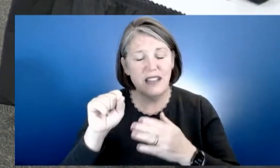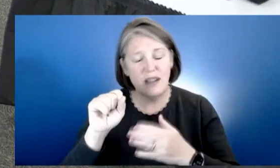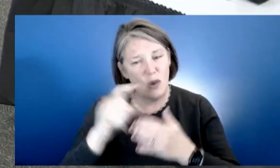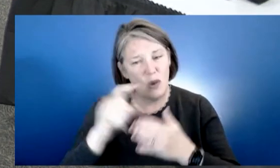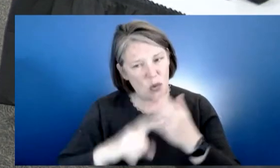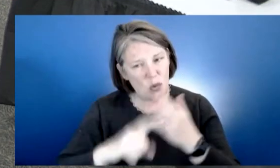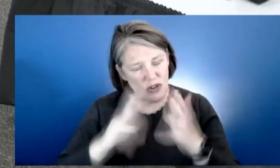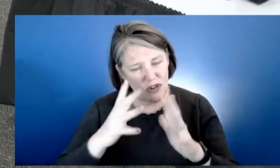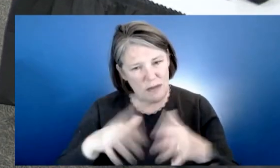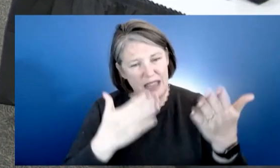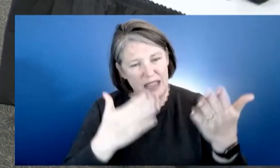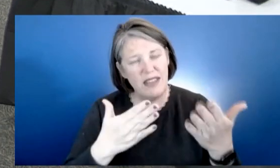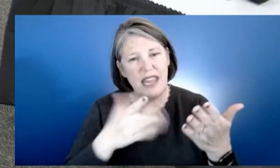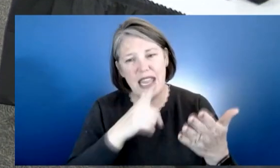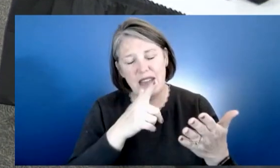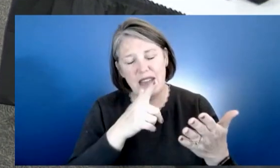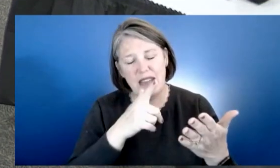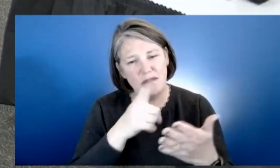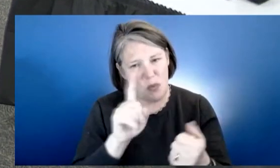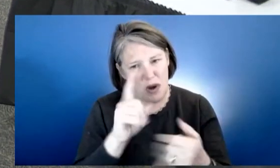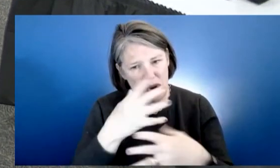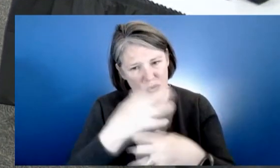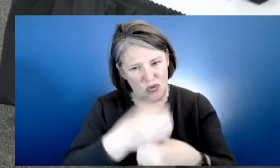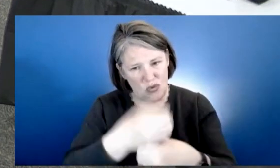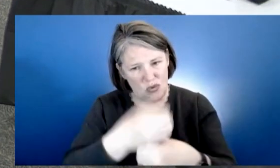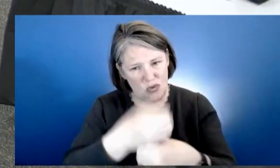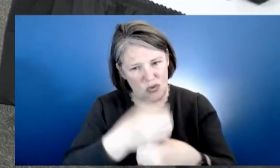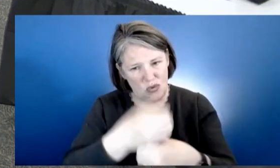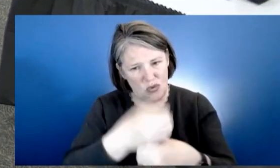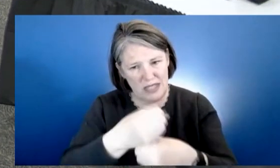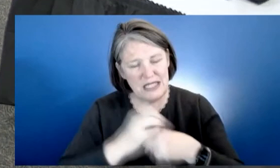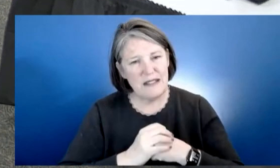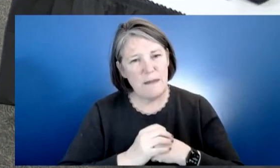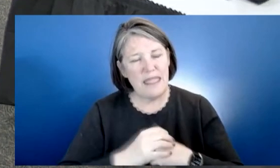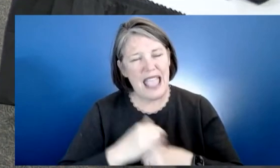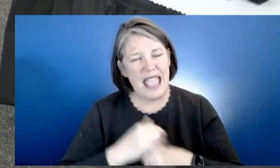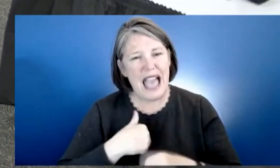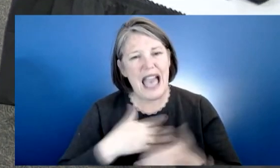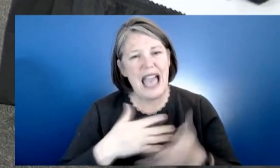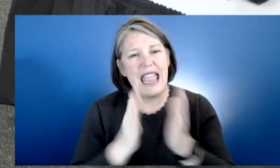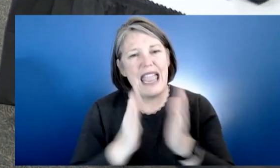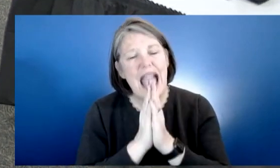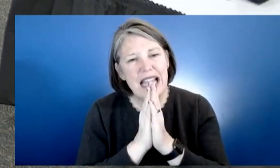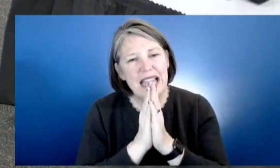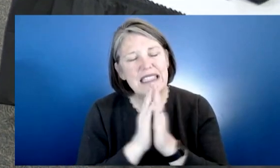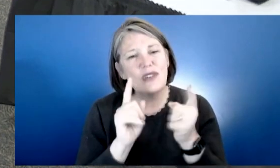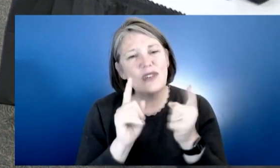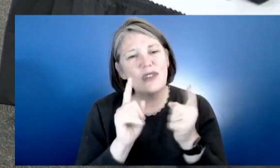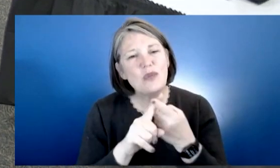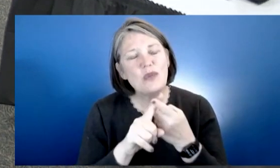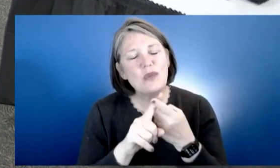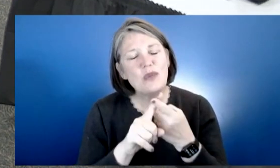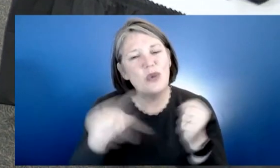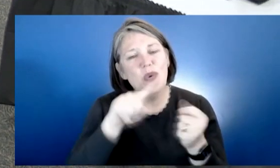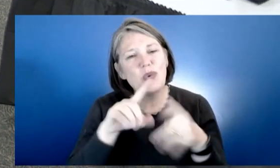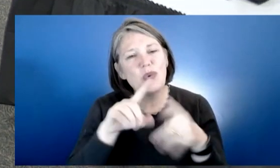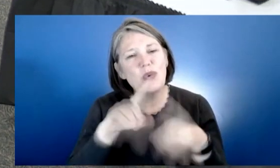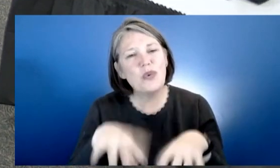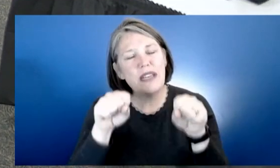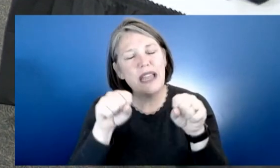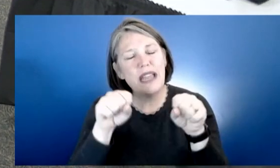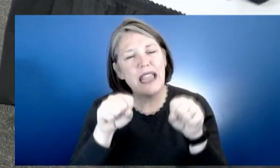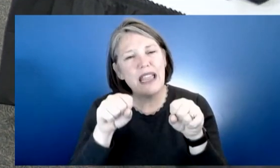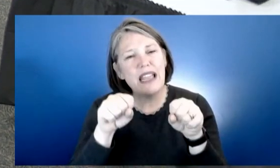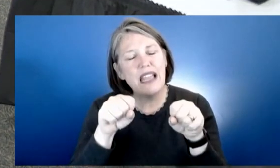trusted. And I ask you to suspend your belief in